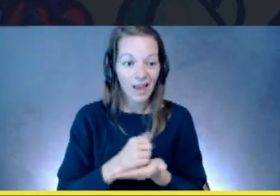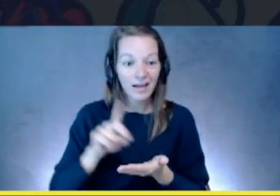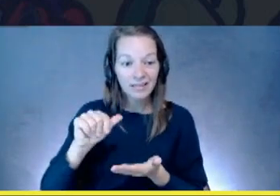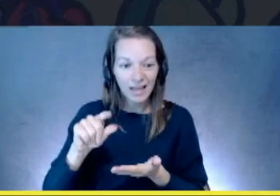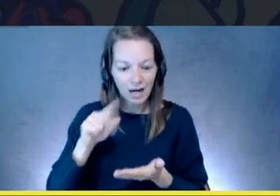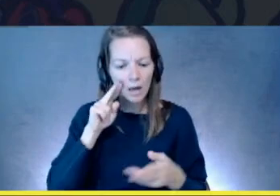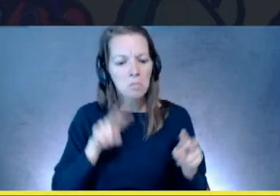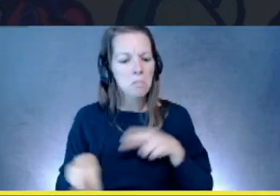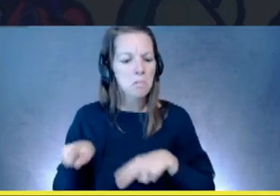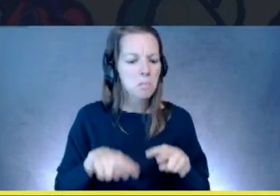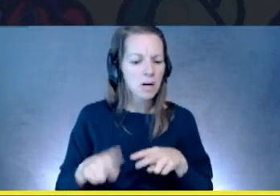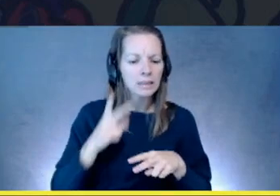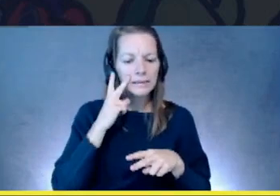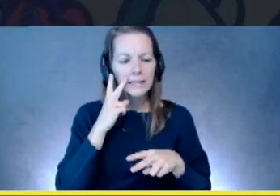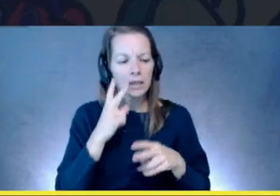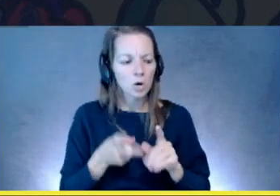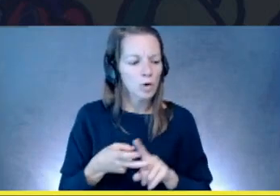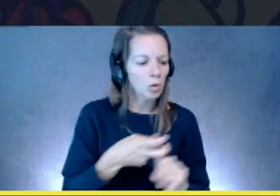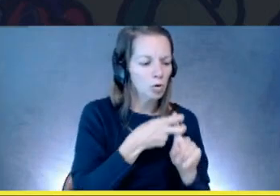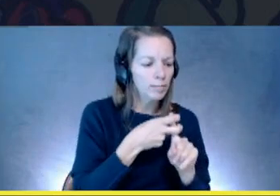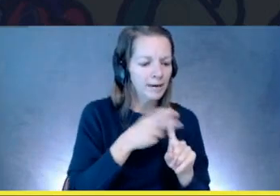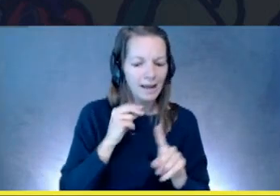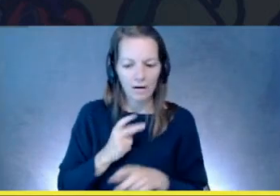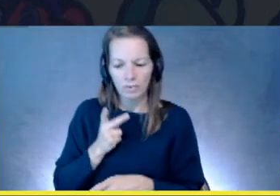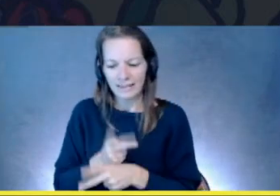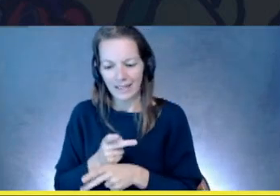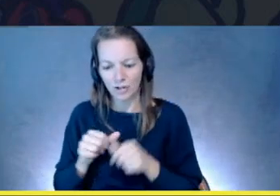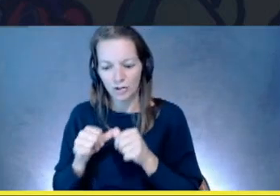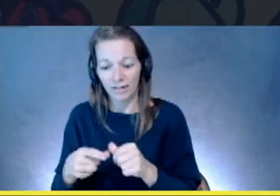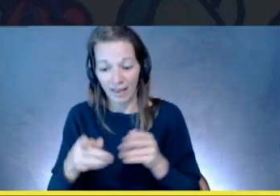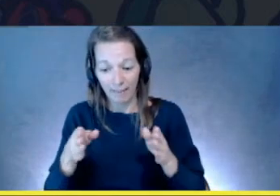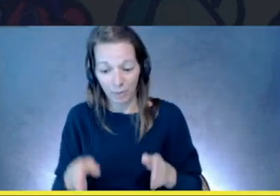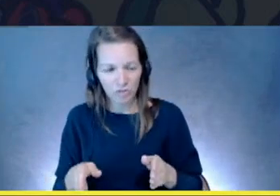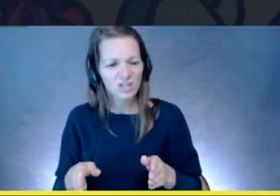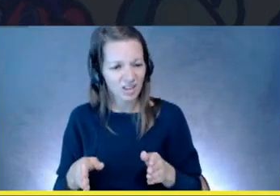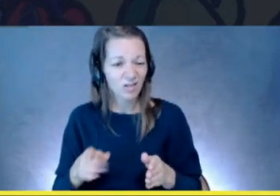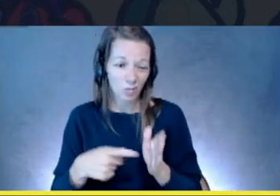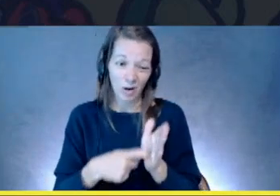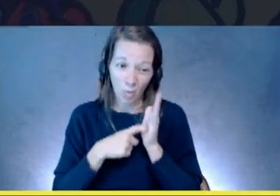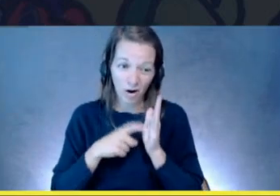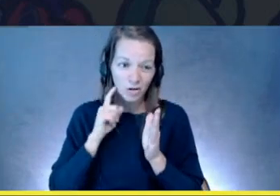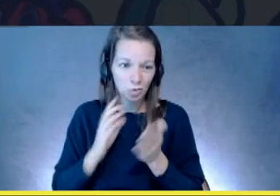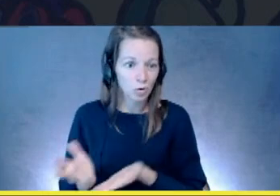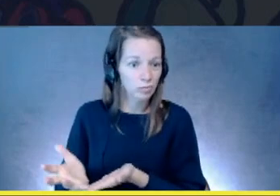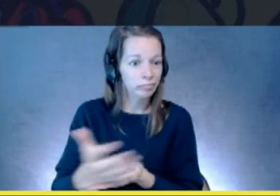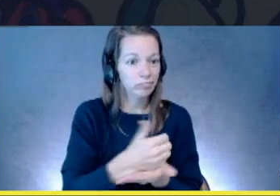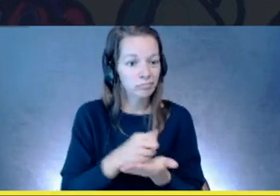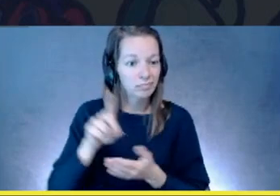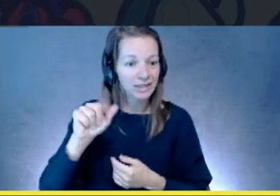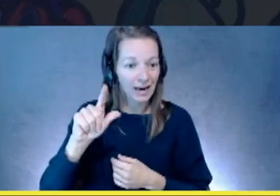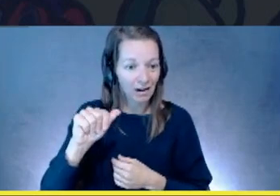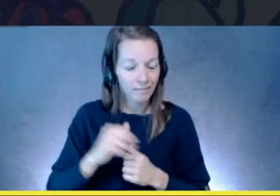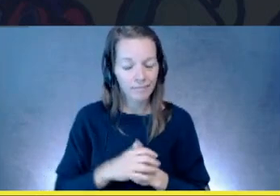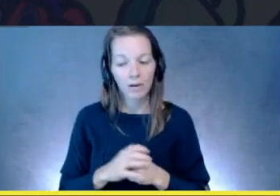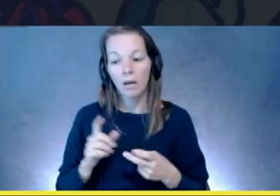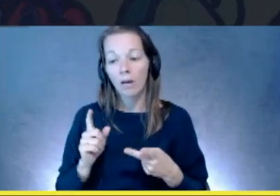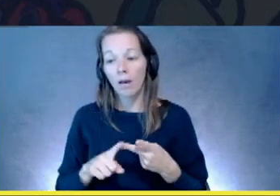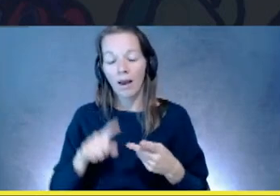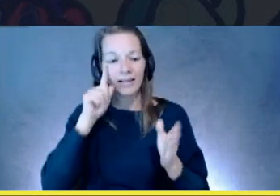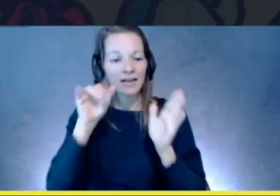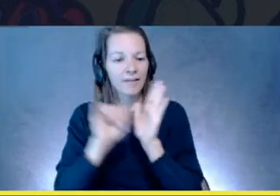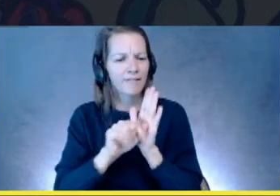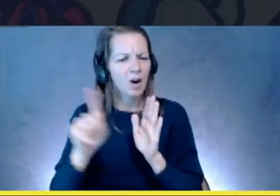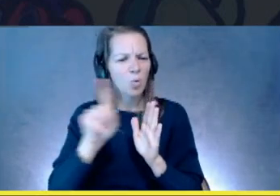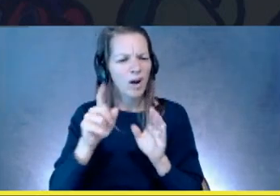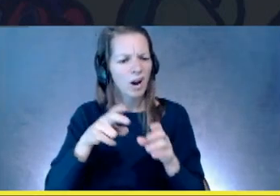and retention of individuals in the workplace is going to require data collection. This can also help us identify where attrition is